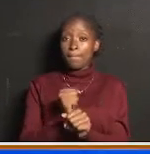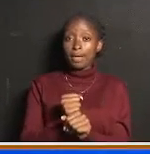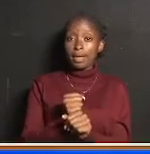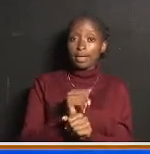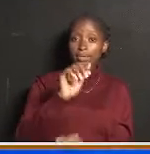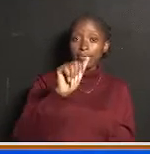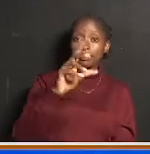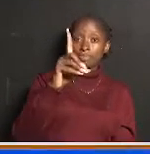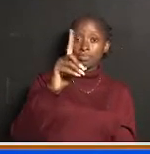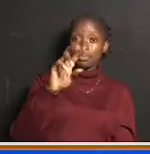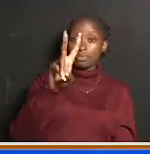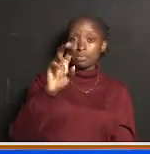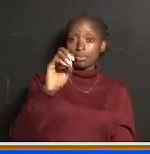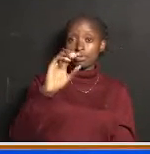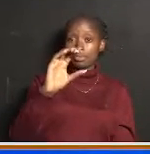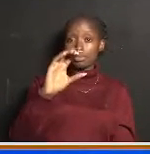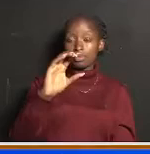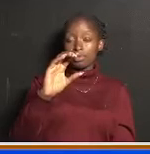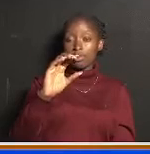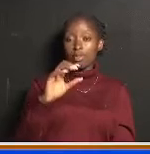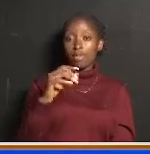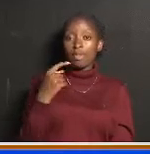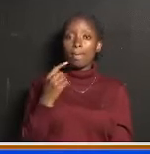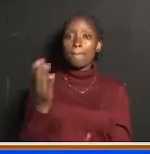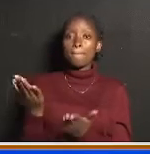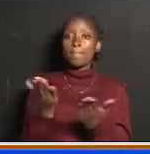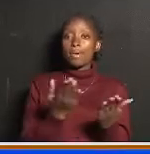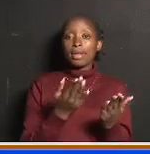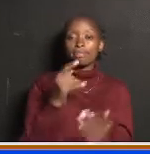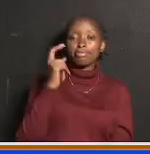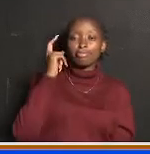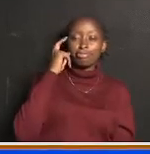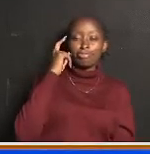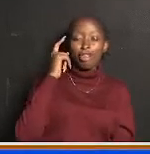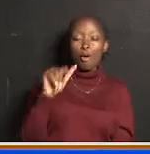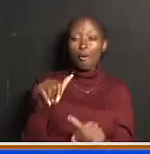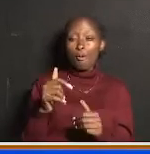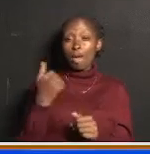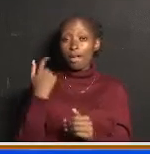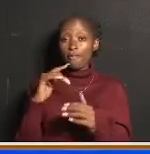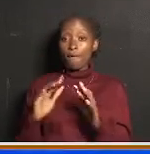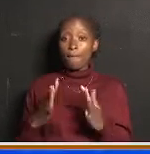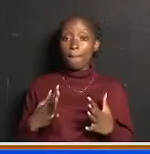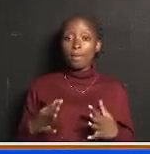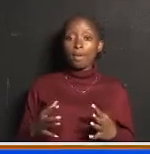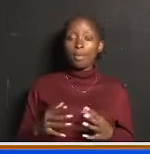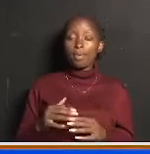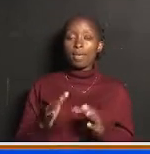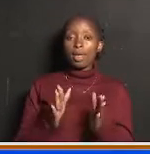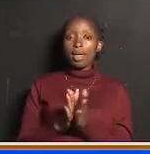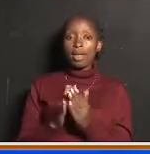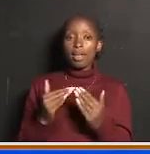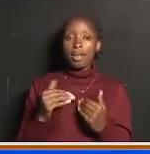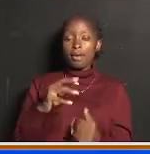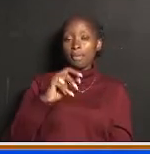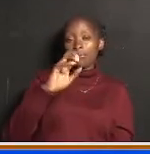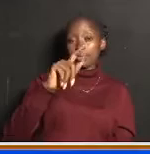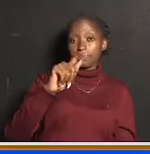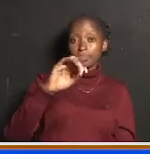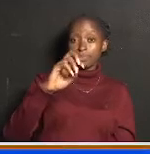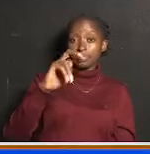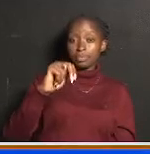propose laws aimed at bringing sanity in religious institutions. In a motion moved by Majority Whip and